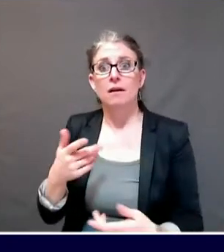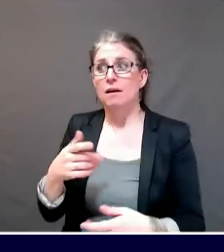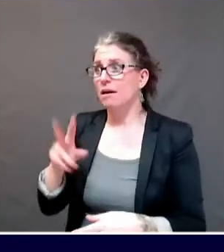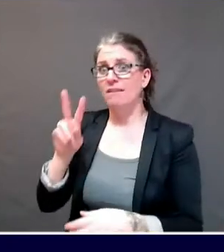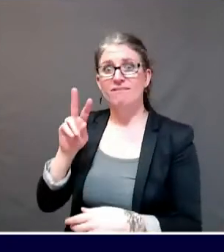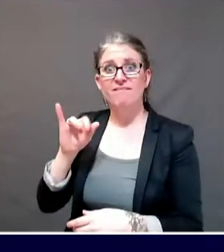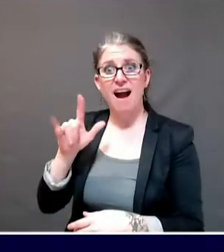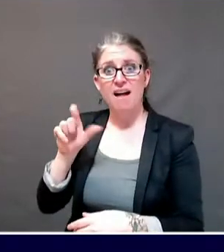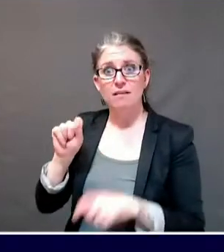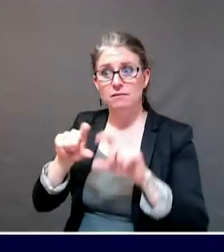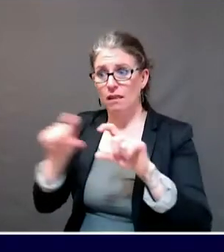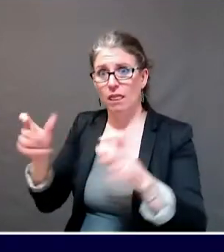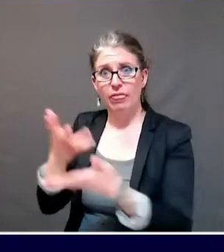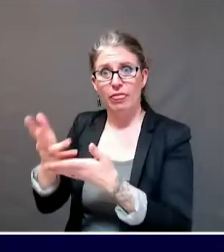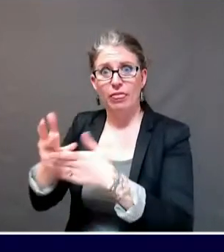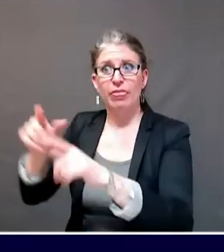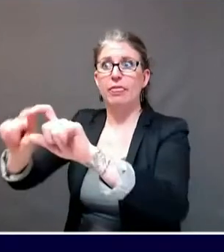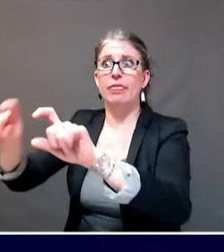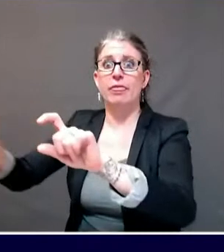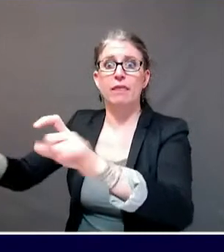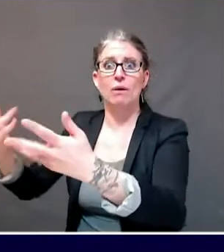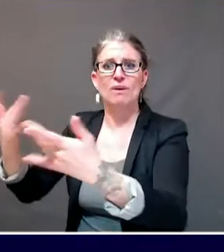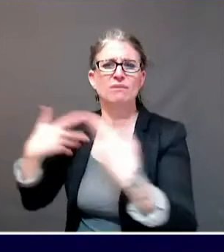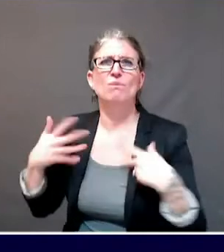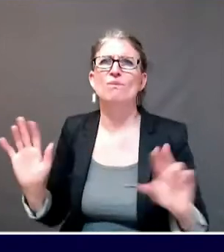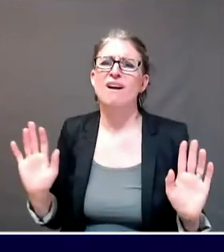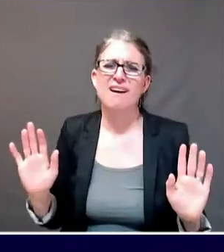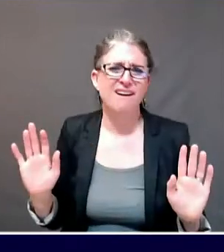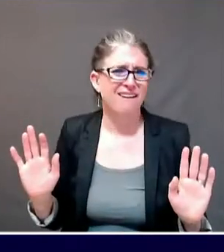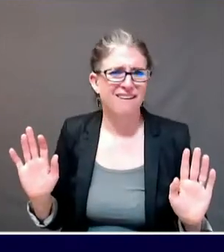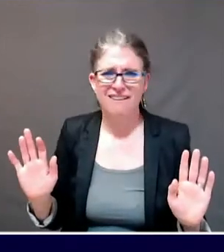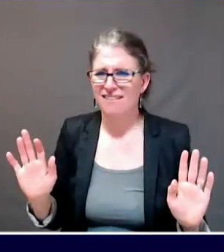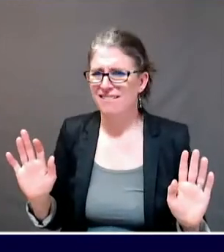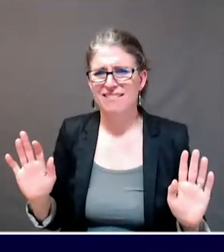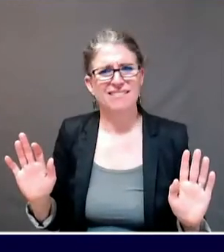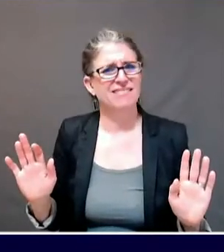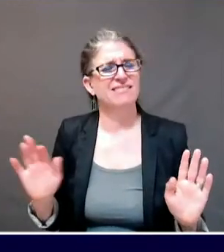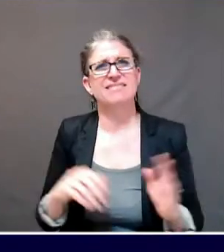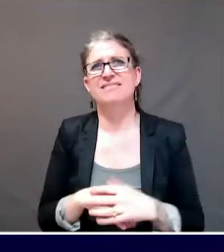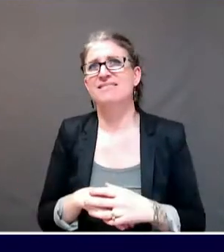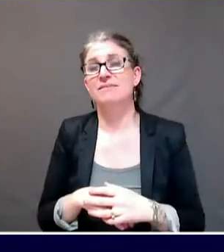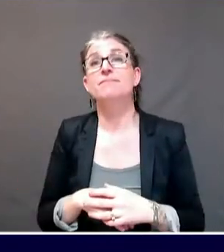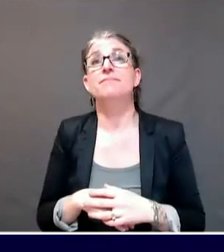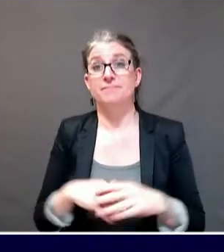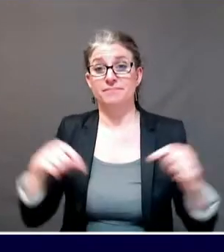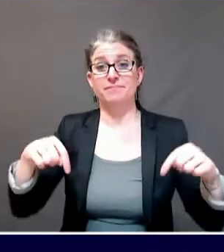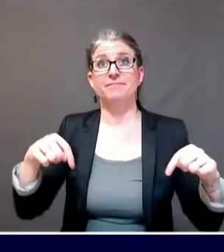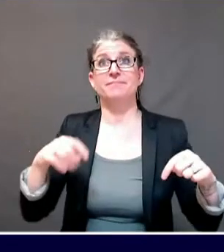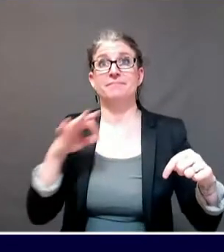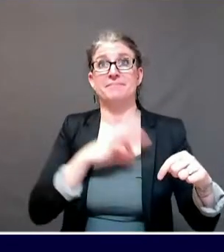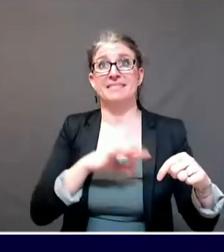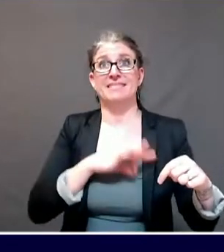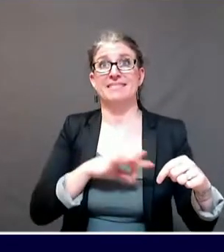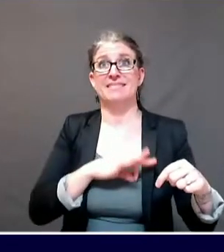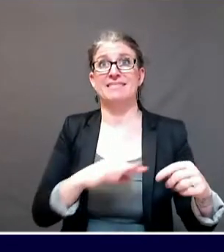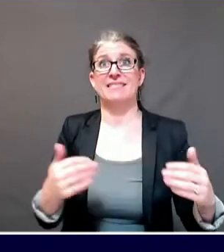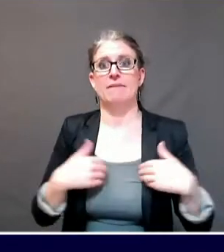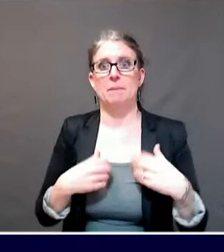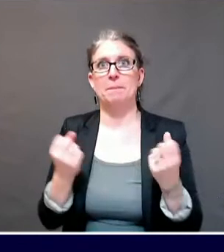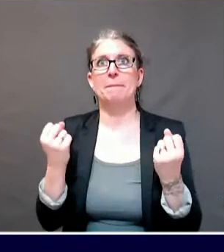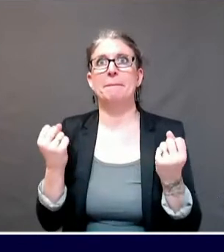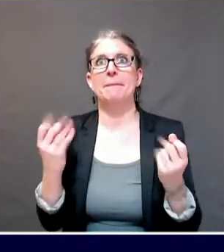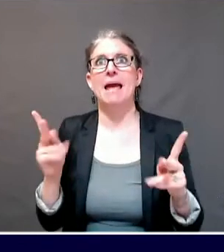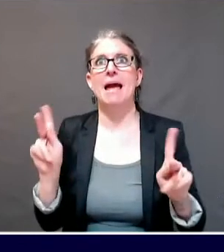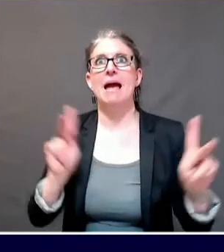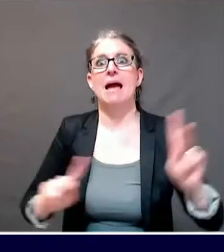who are waiting to get vaccinated. That's an unavoidable one. But for example, as we talk about moving people into vaccination,